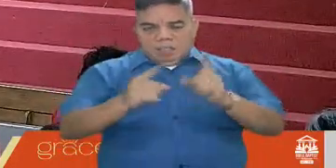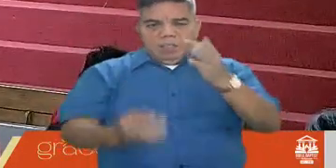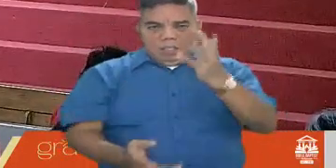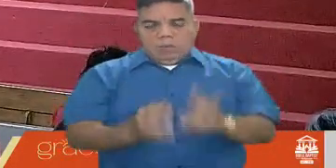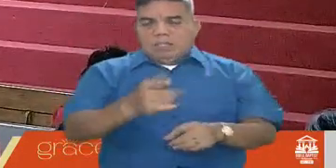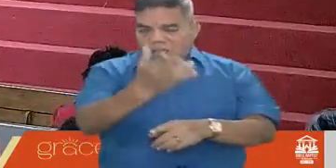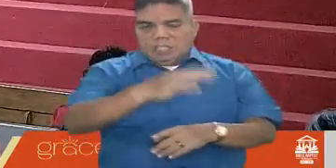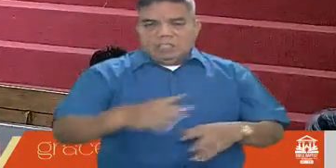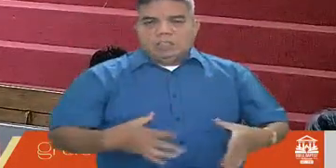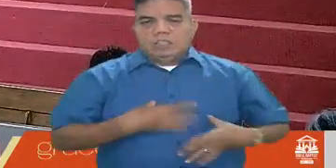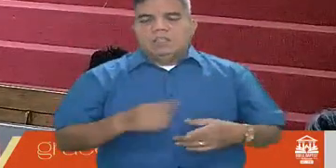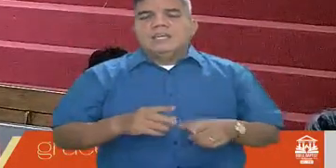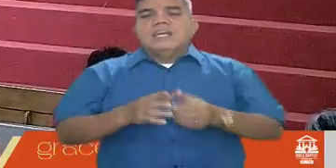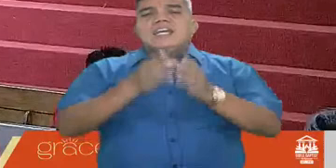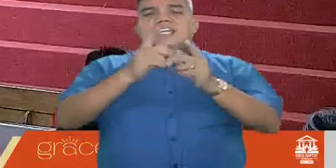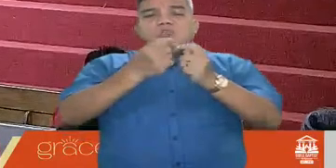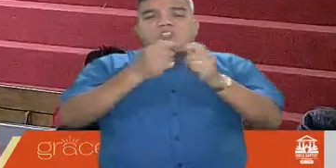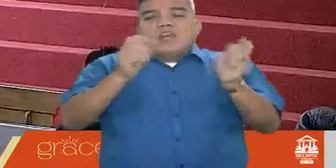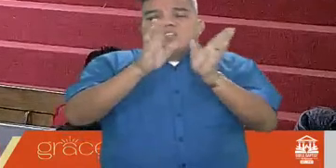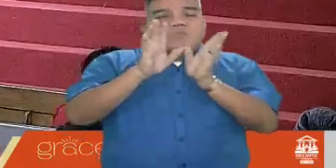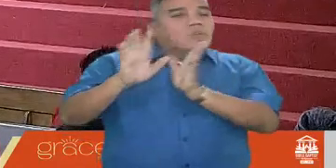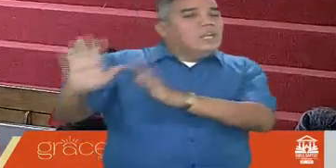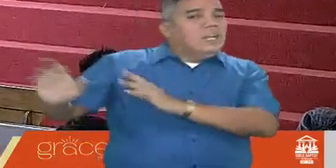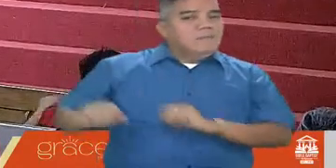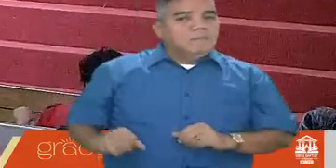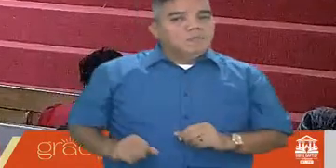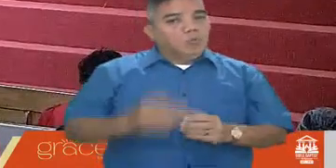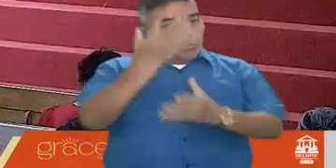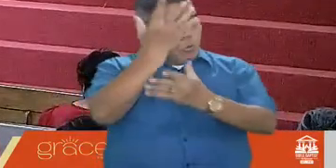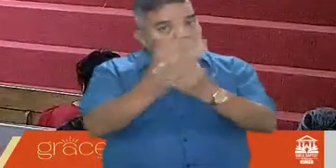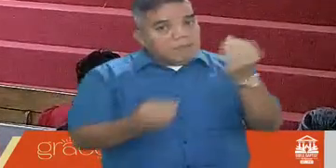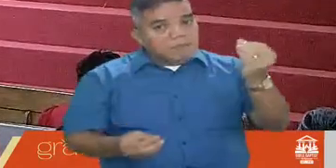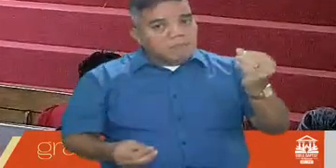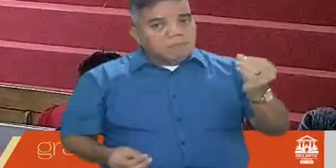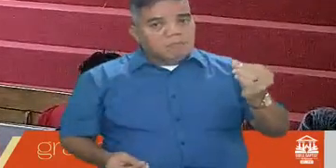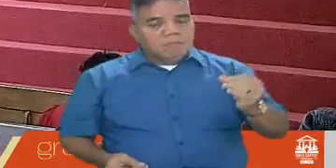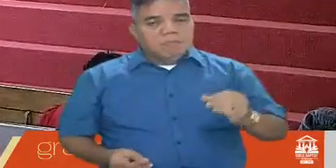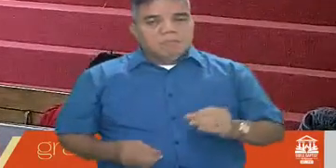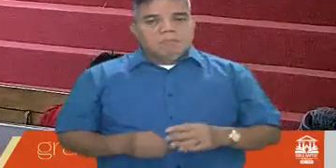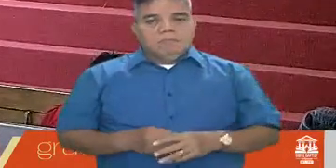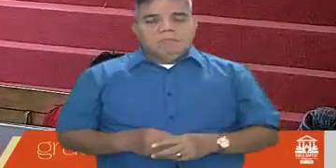our, as we try to relieve ourselves? Dili man na mo relief.